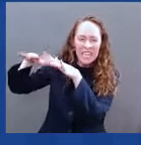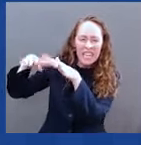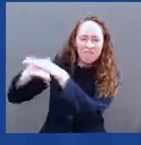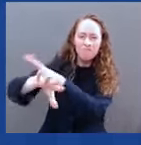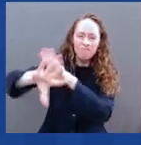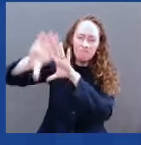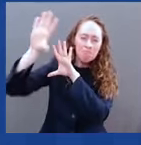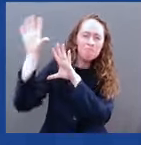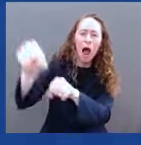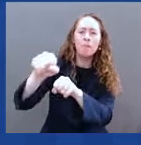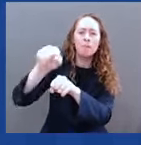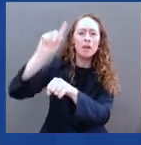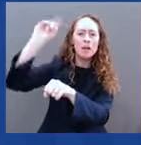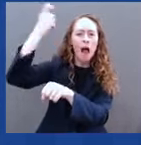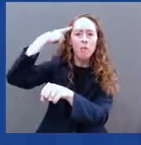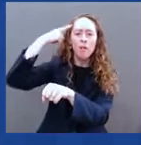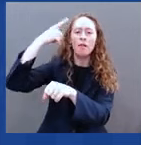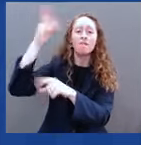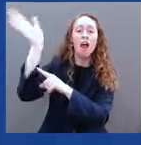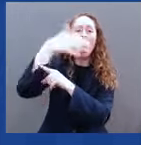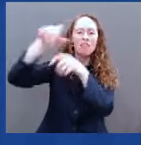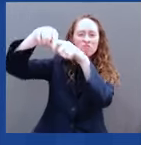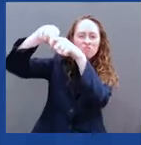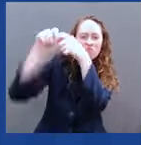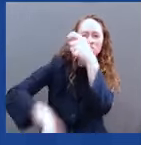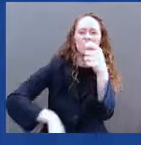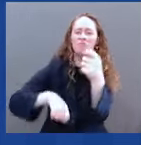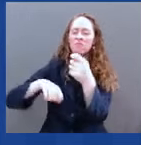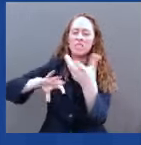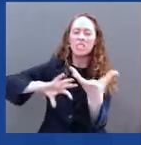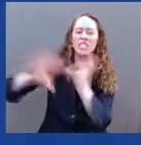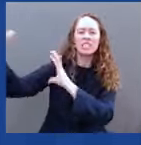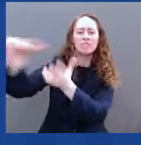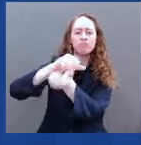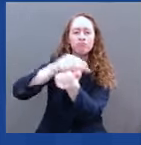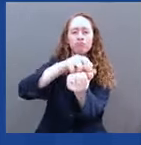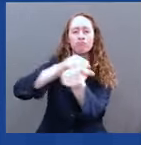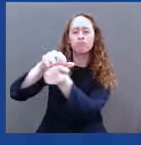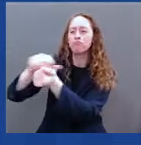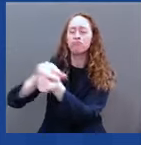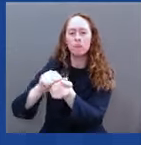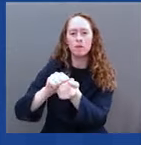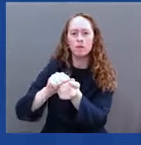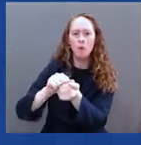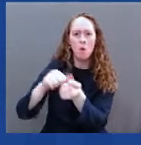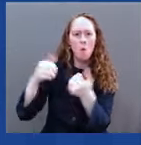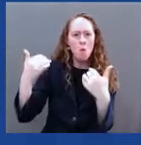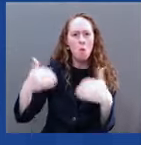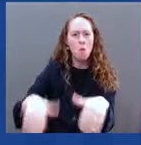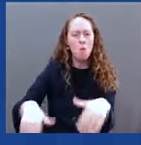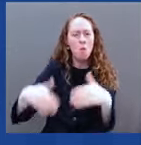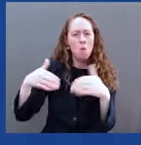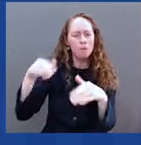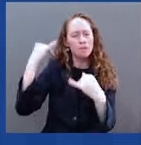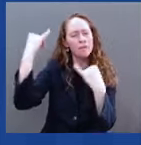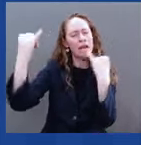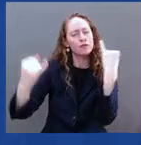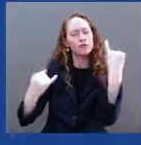from is I don't think you'll find any European leader who thinks that